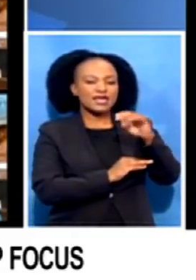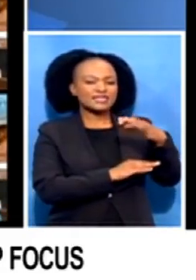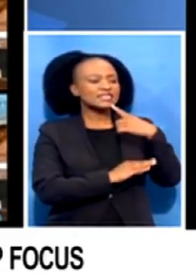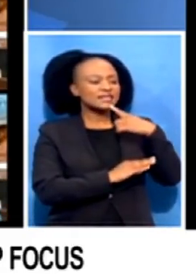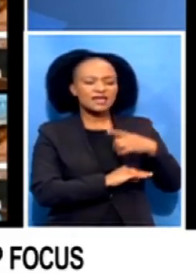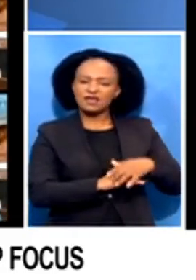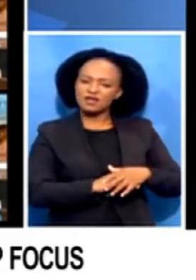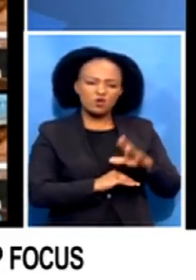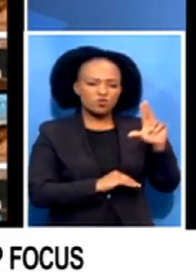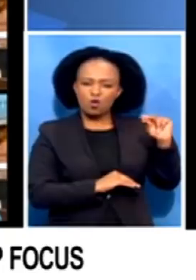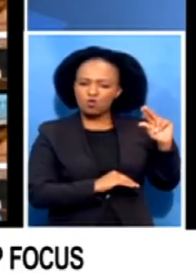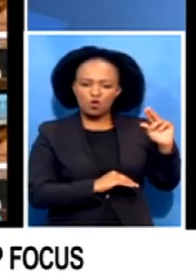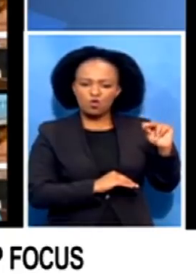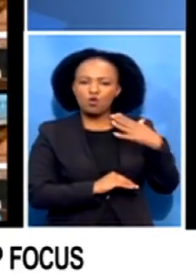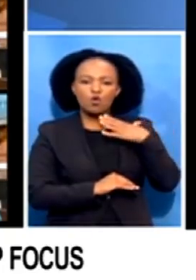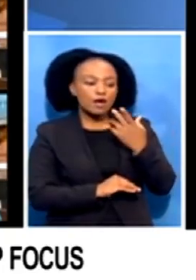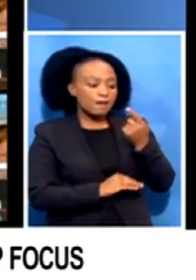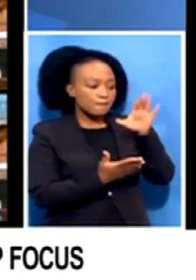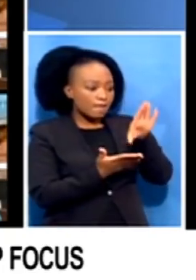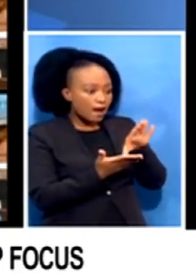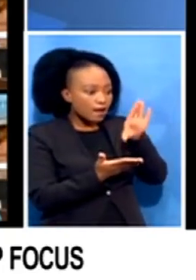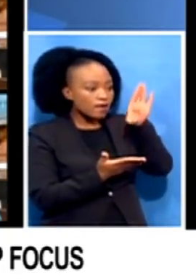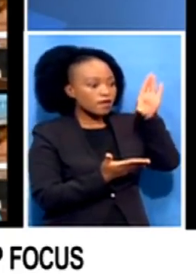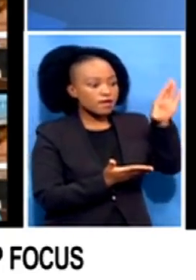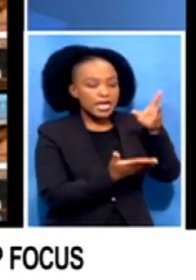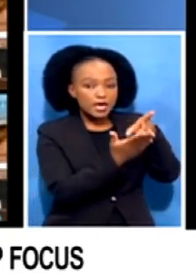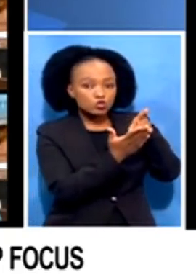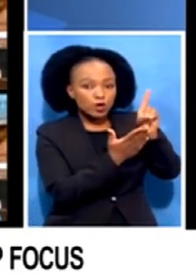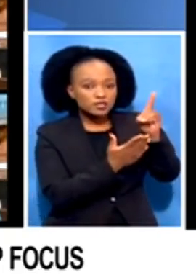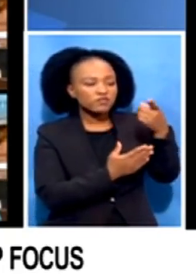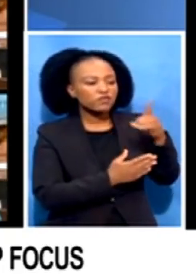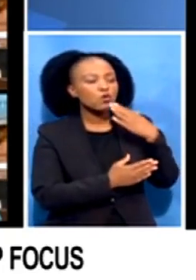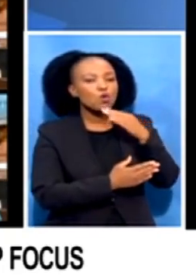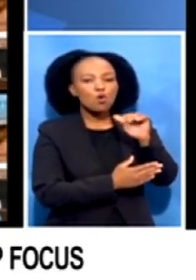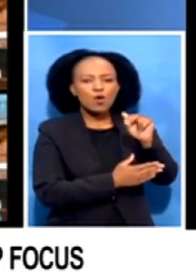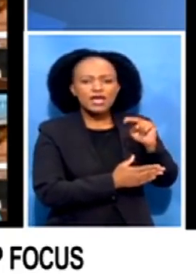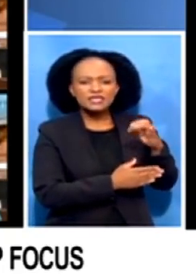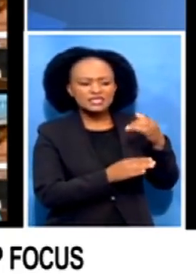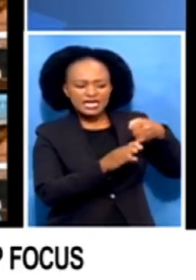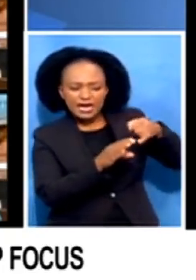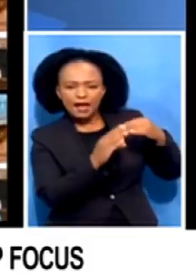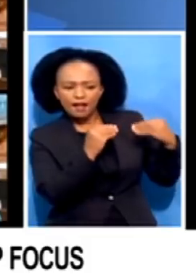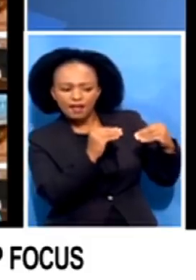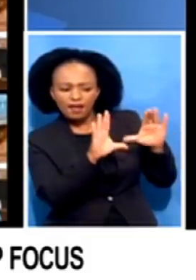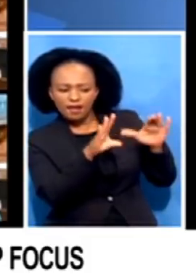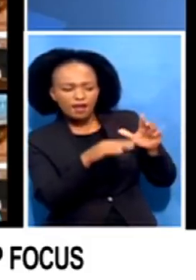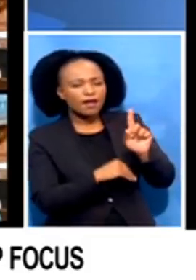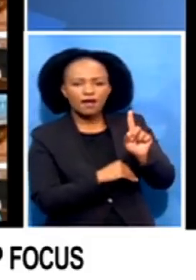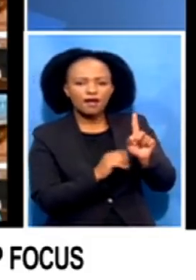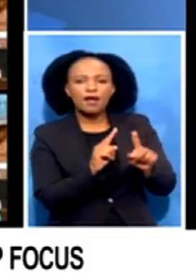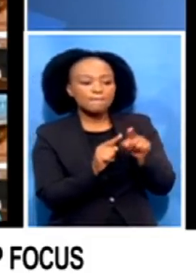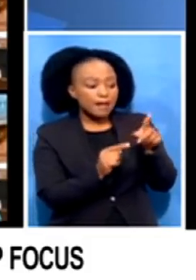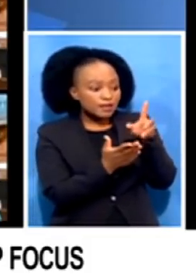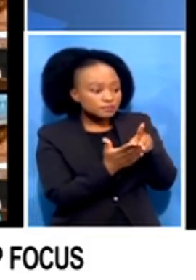into the ANC and how it should advance its own internal democracy. This was a donation to a